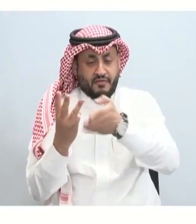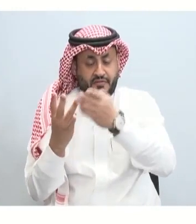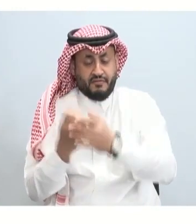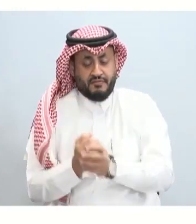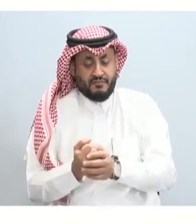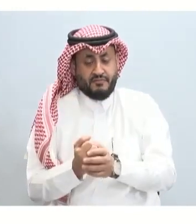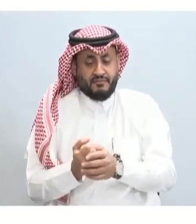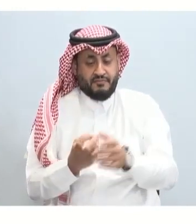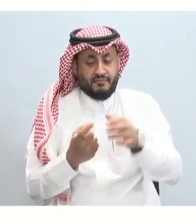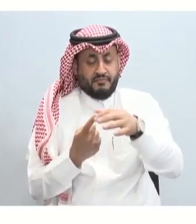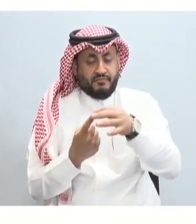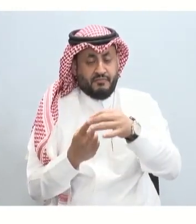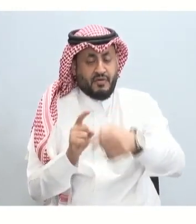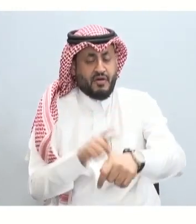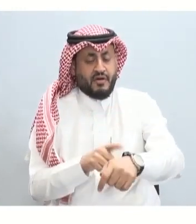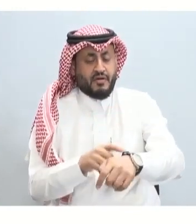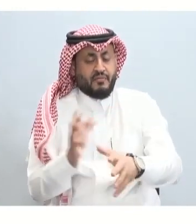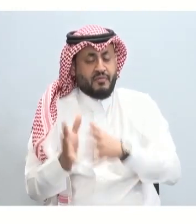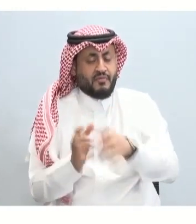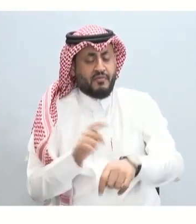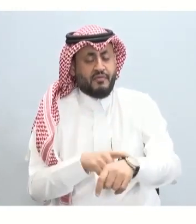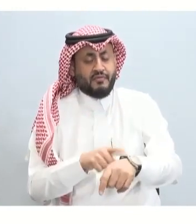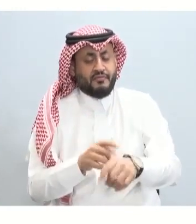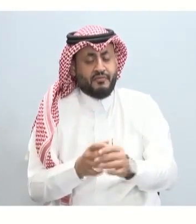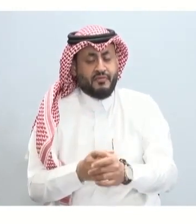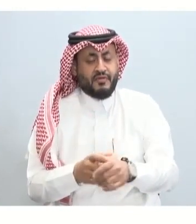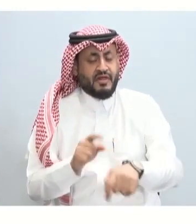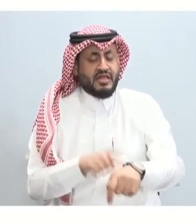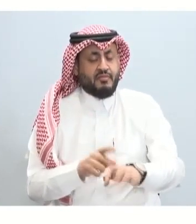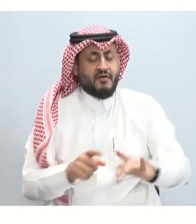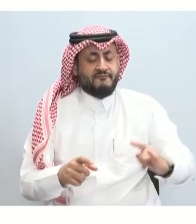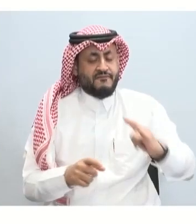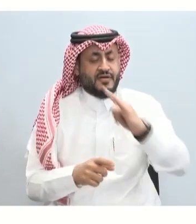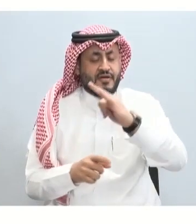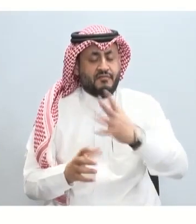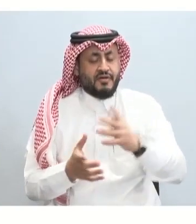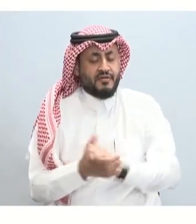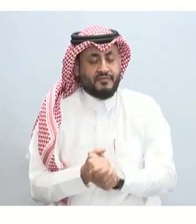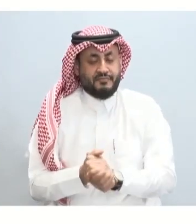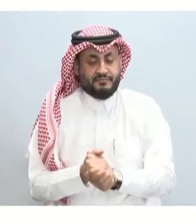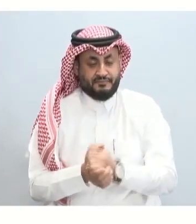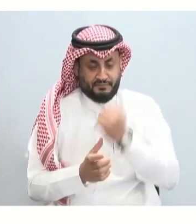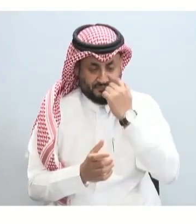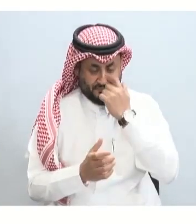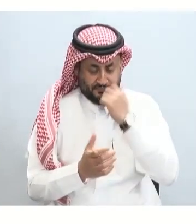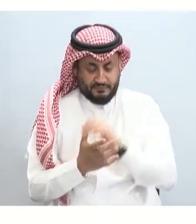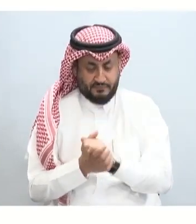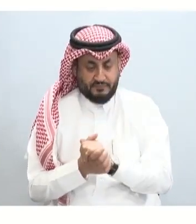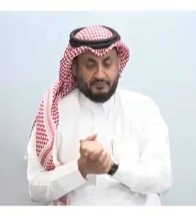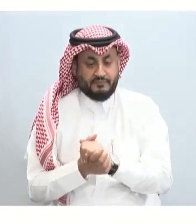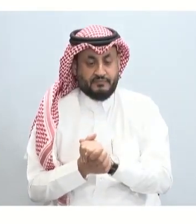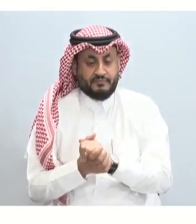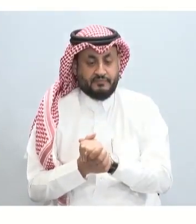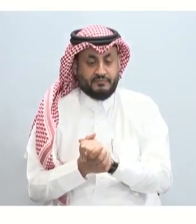is about time, which means the time of the flight, when this flight will going to take